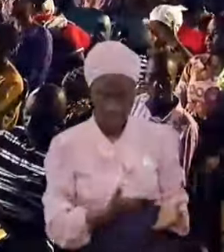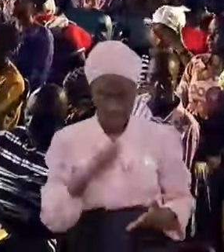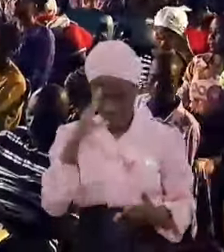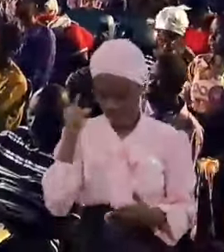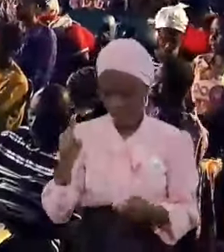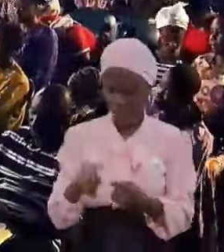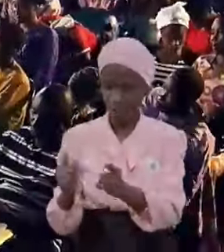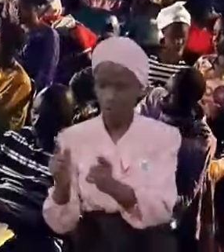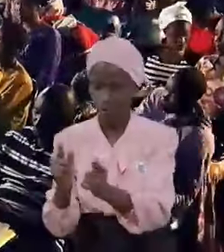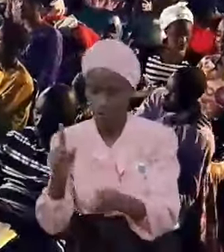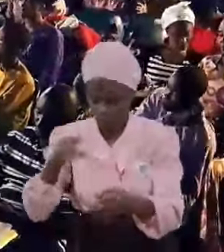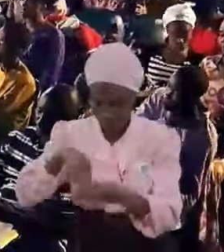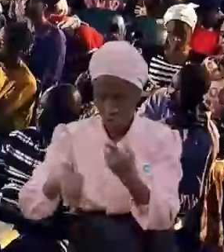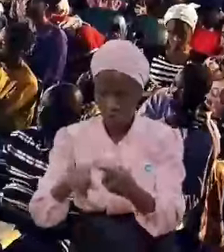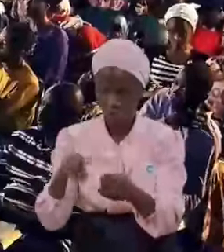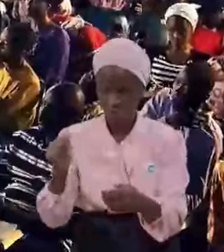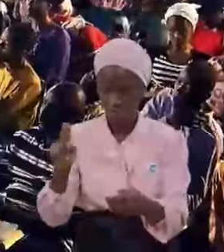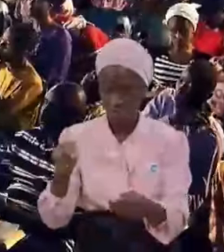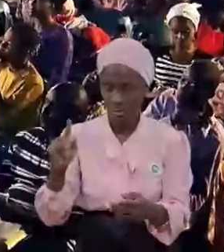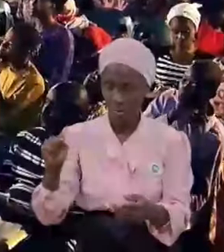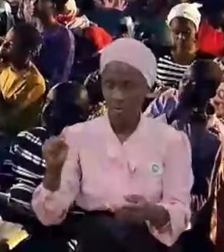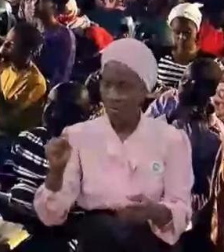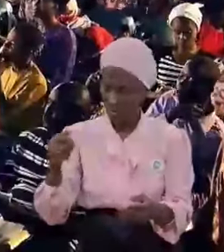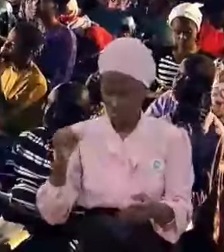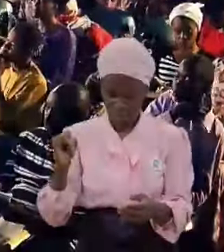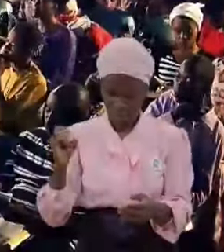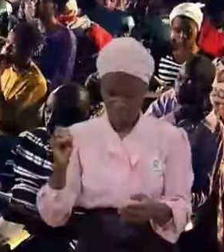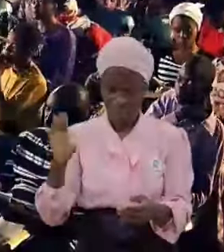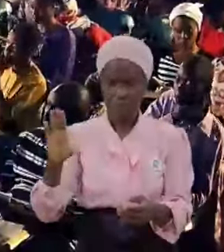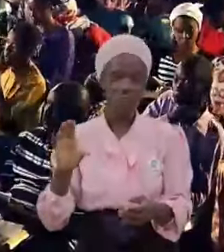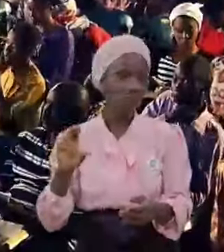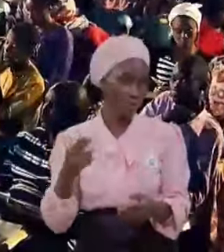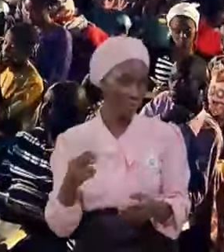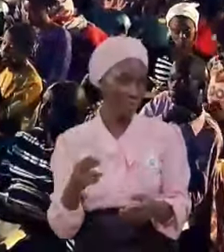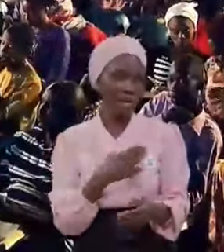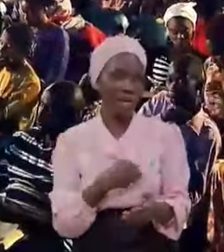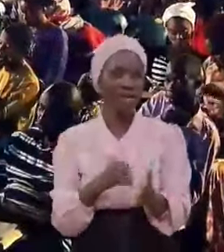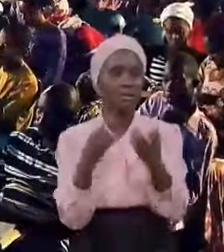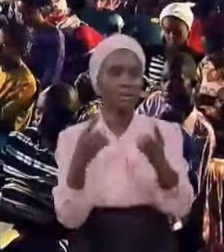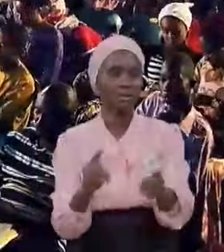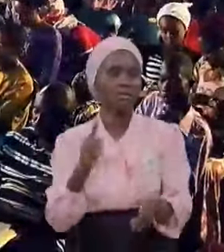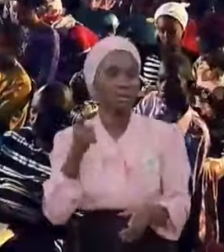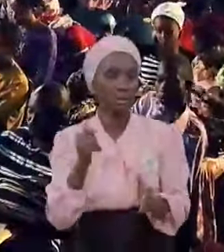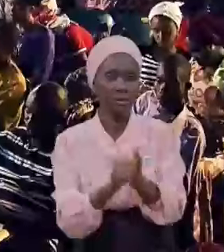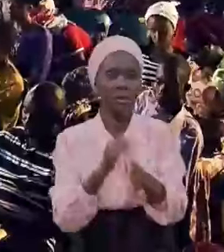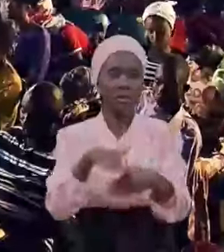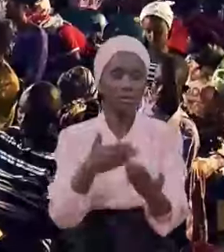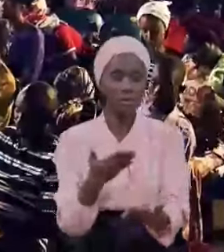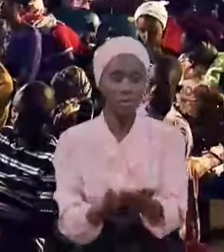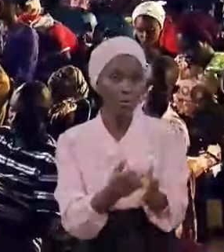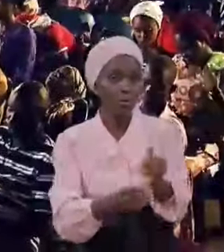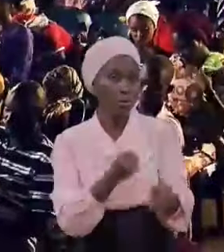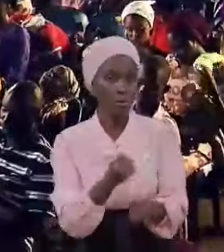came to pass that a whole year they assembled themselves with